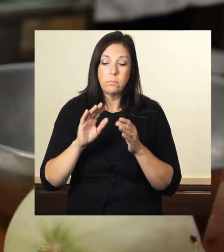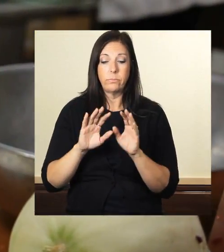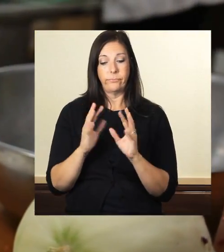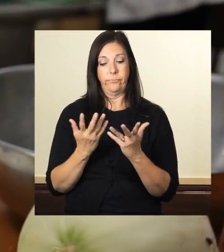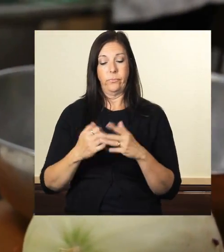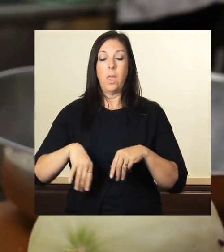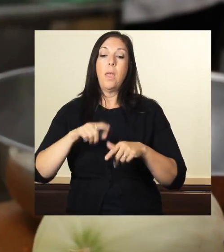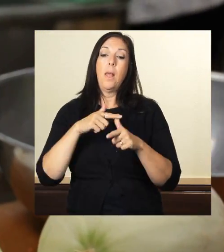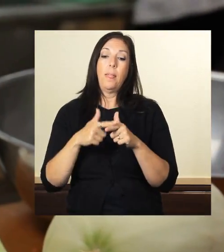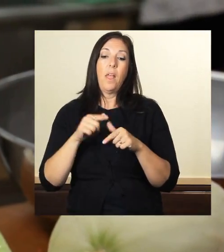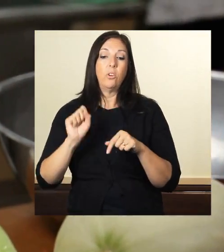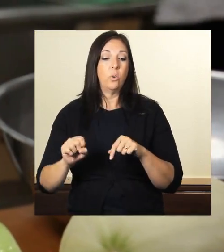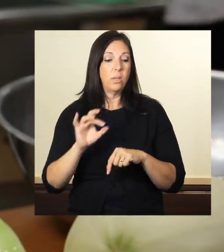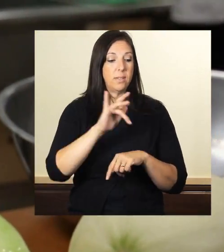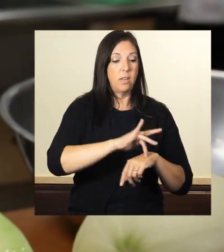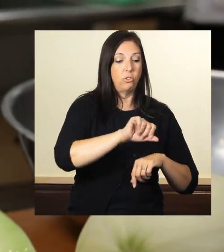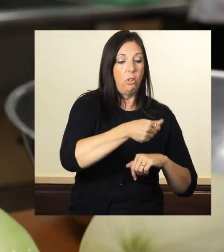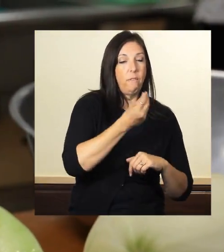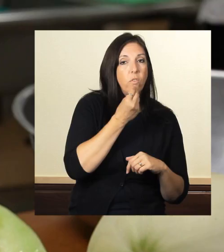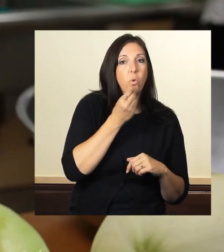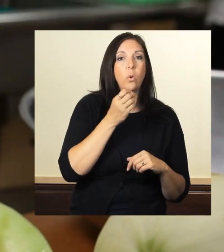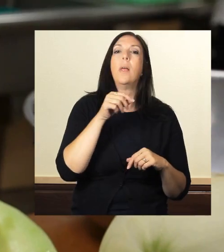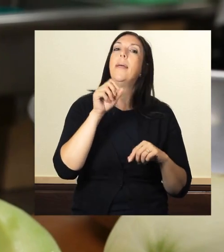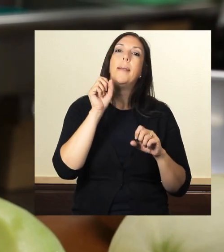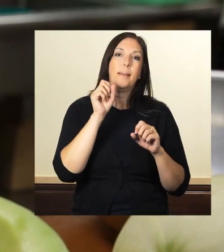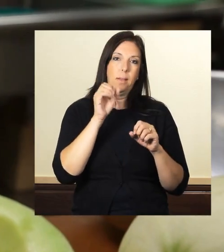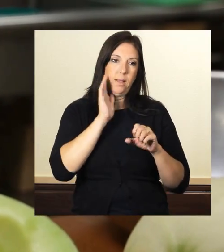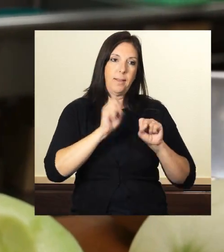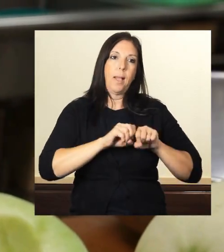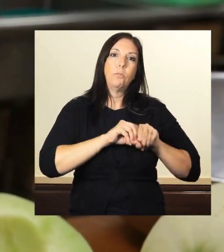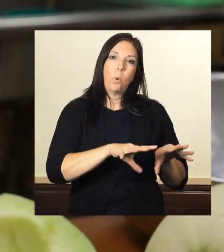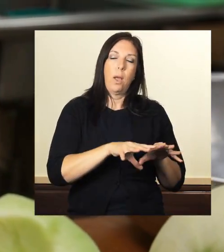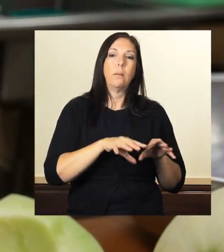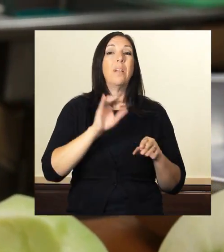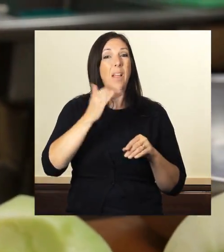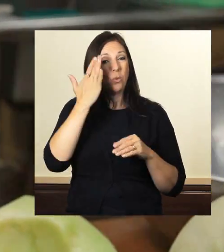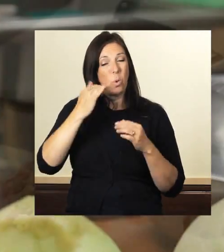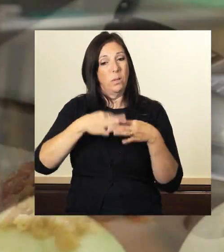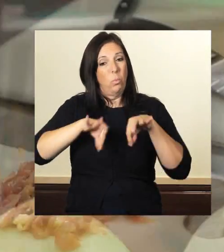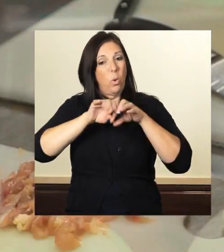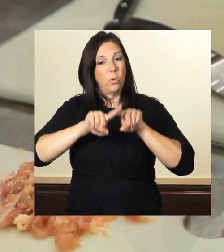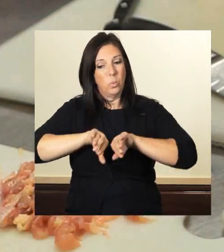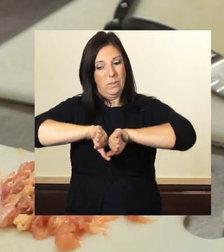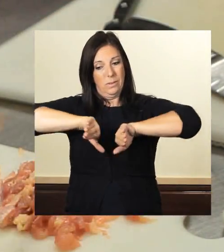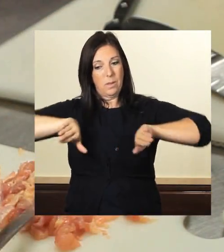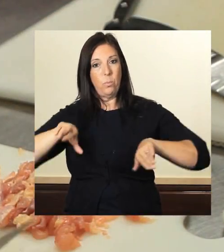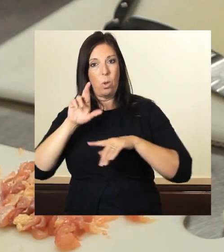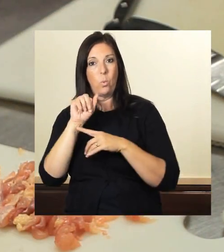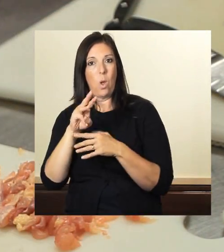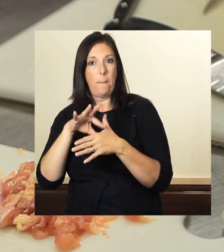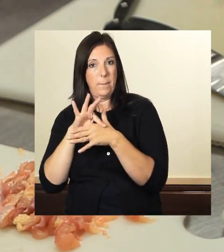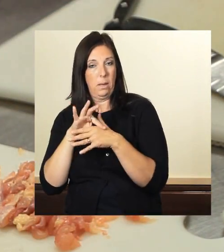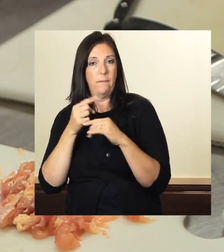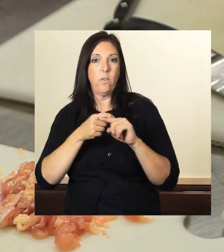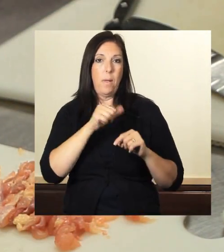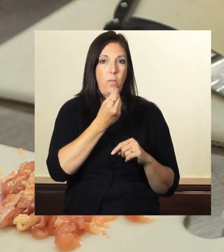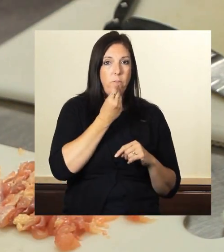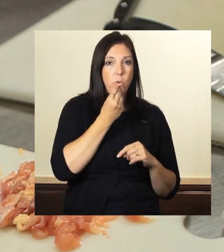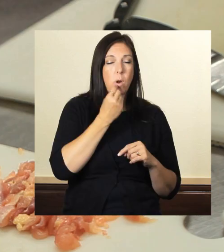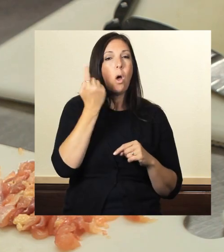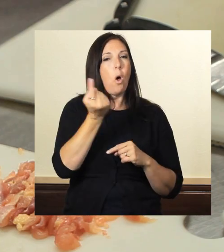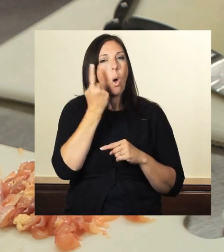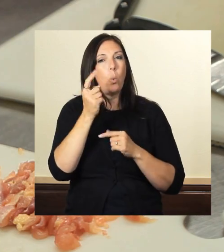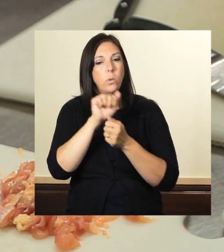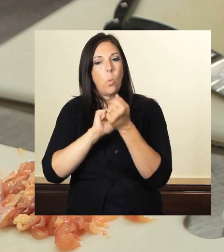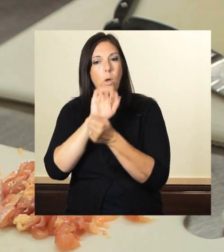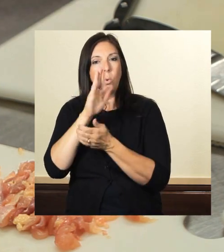food. It's very important to keep raw meat away from other food. Always wash your hands after handling raw